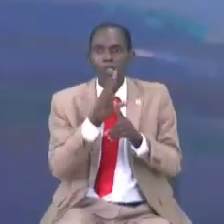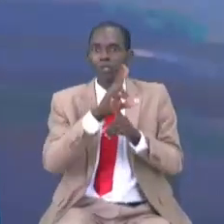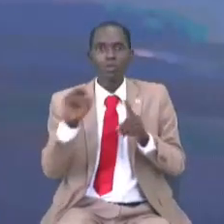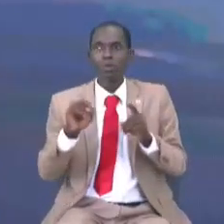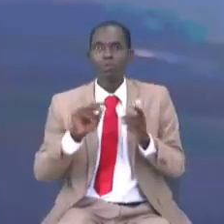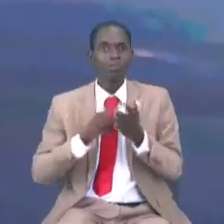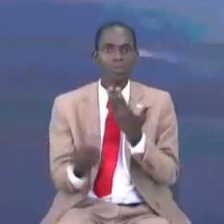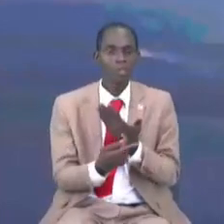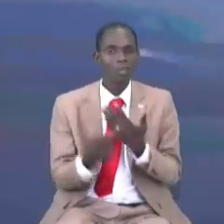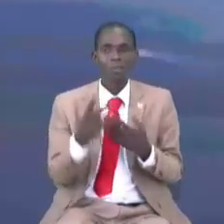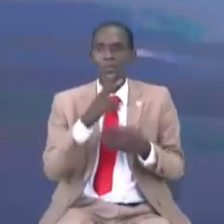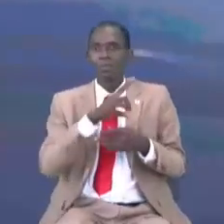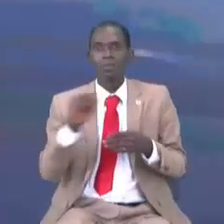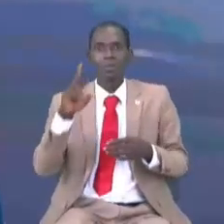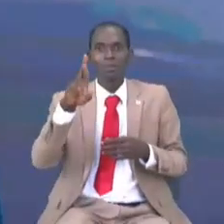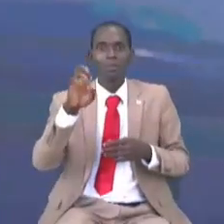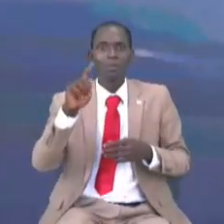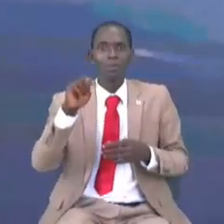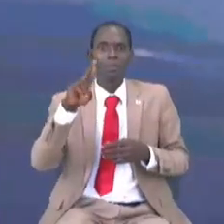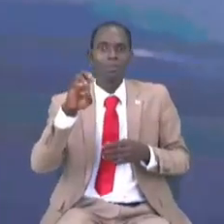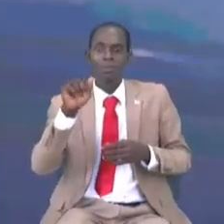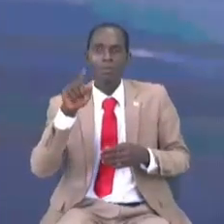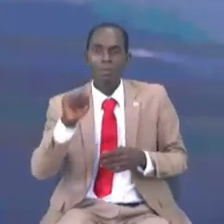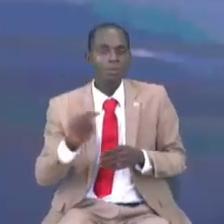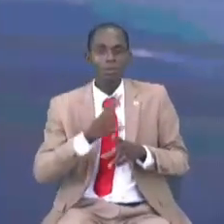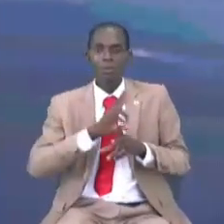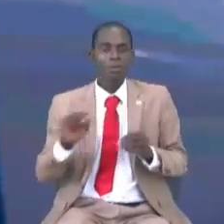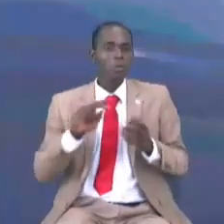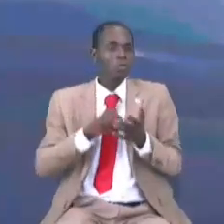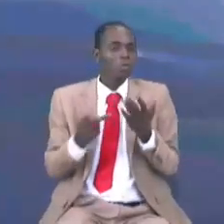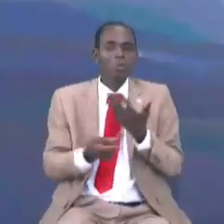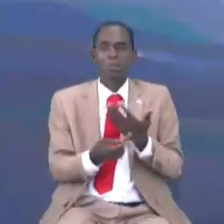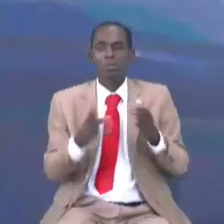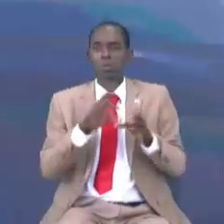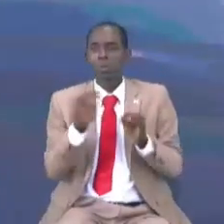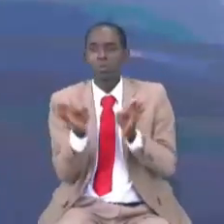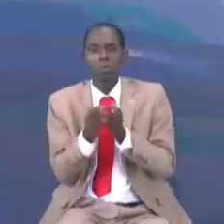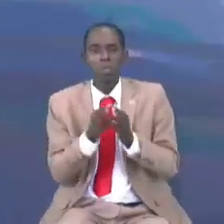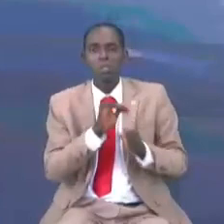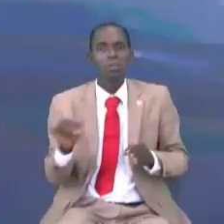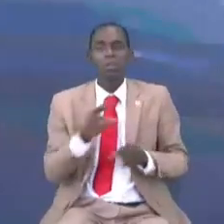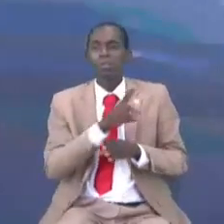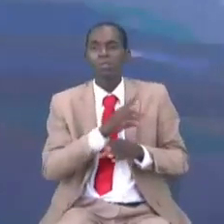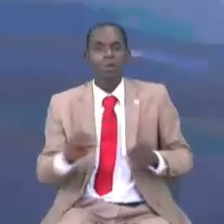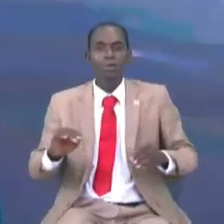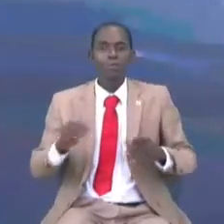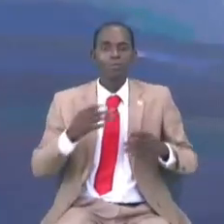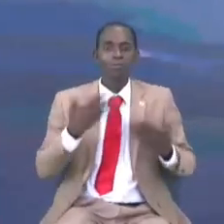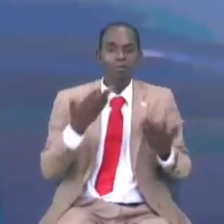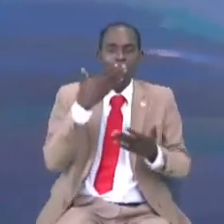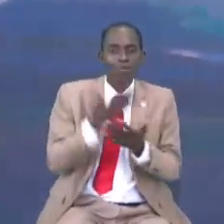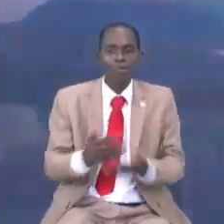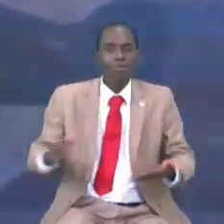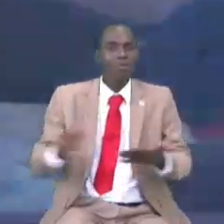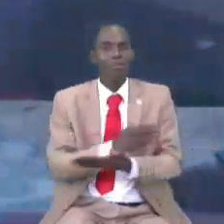other meeting. There was no melodious song. There was no stirring song like our choir here and a choir all over the world singing to